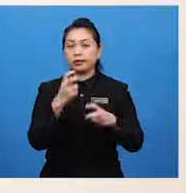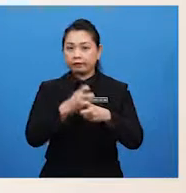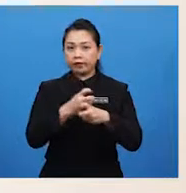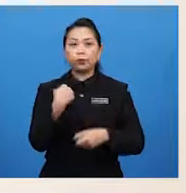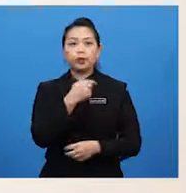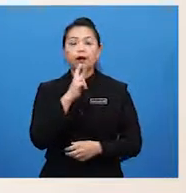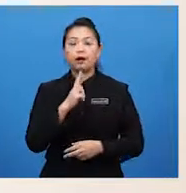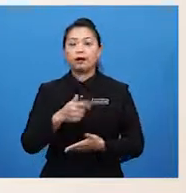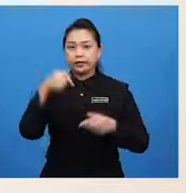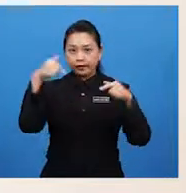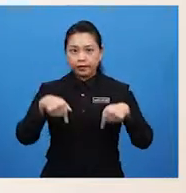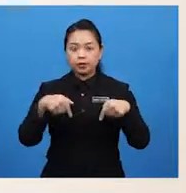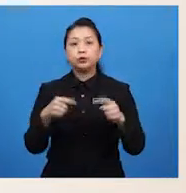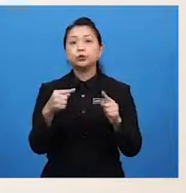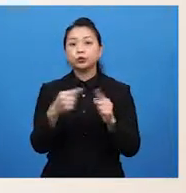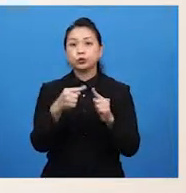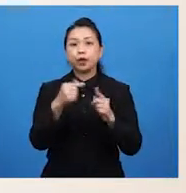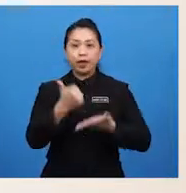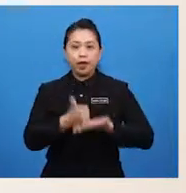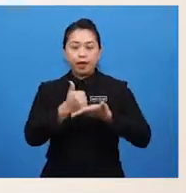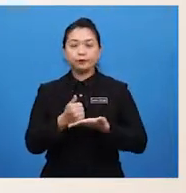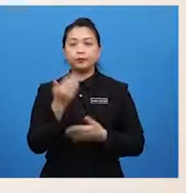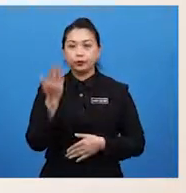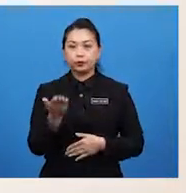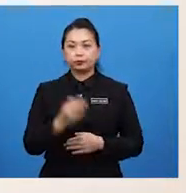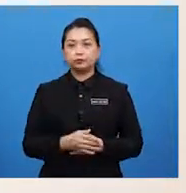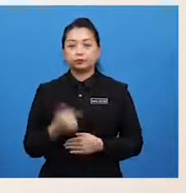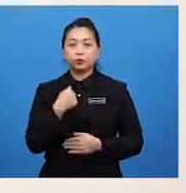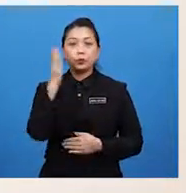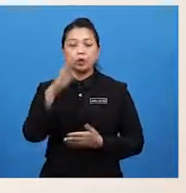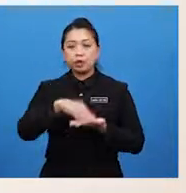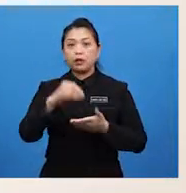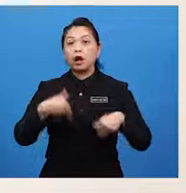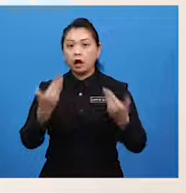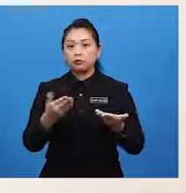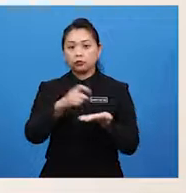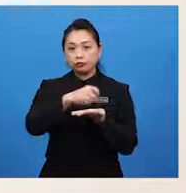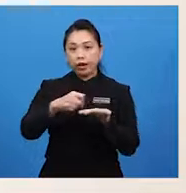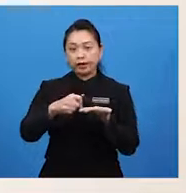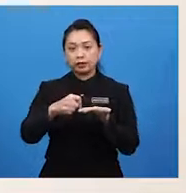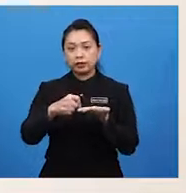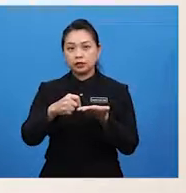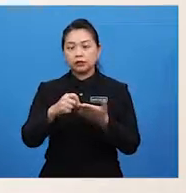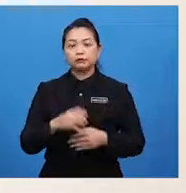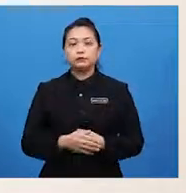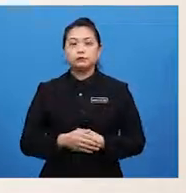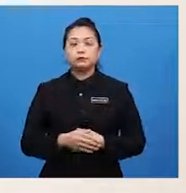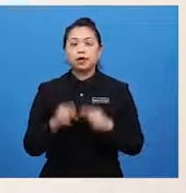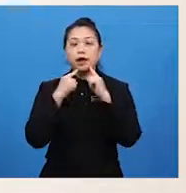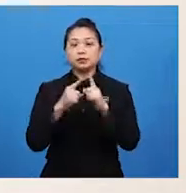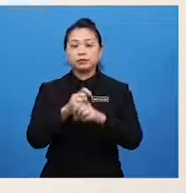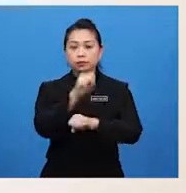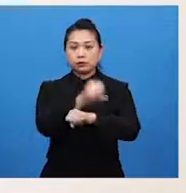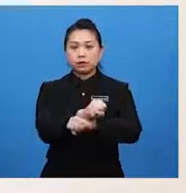here to help you. Now, we will learn how to write the expected answer for task